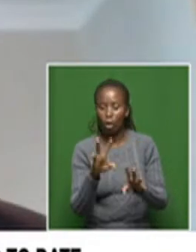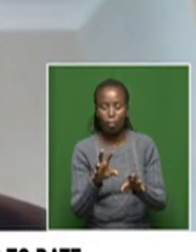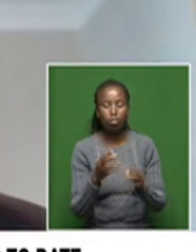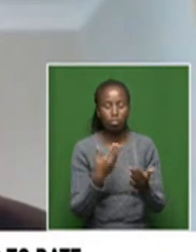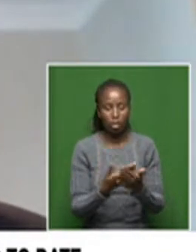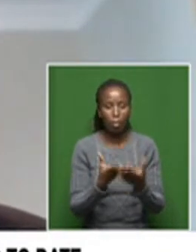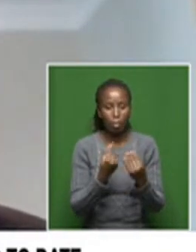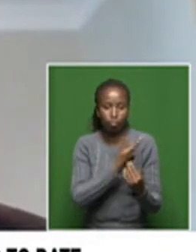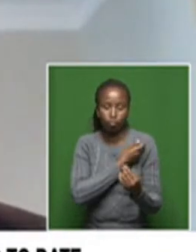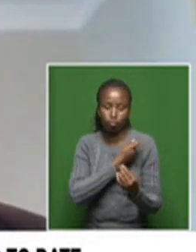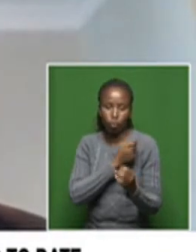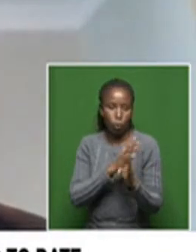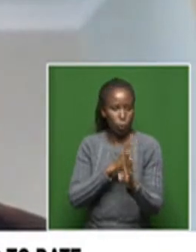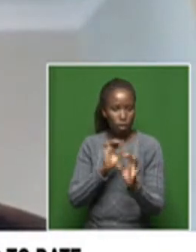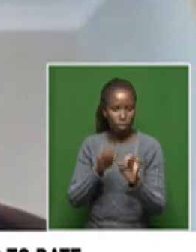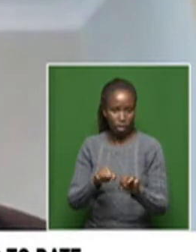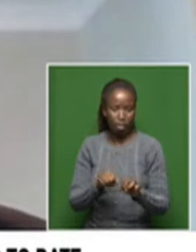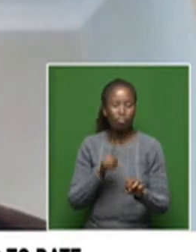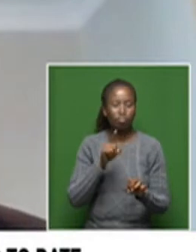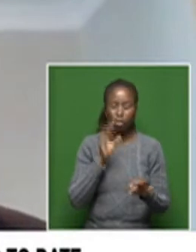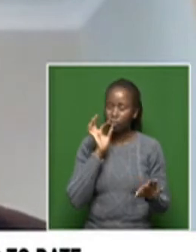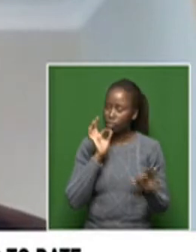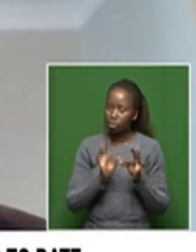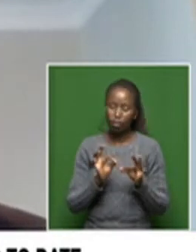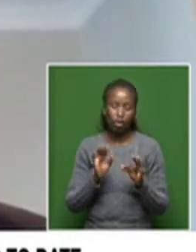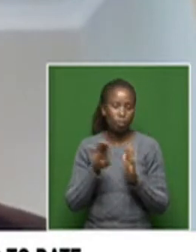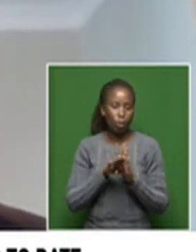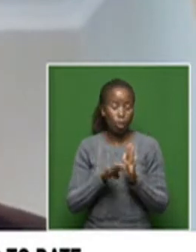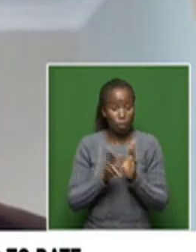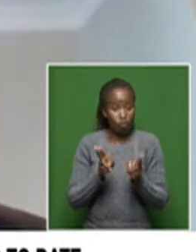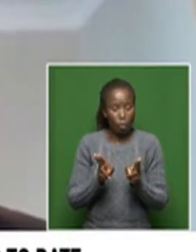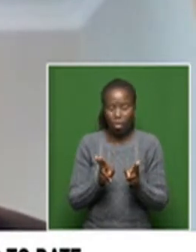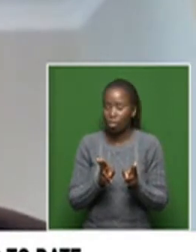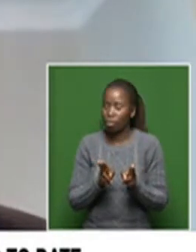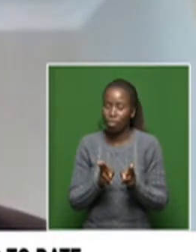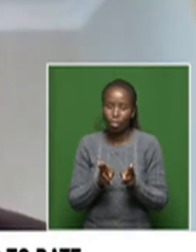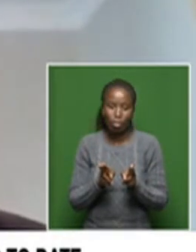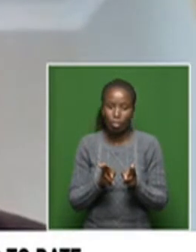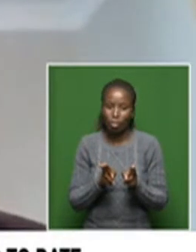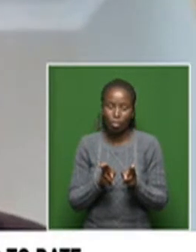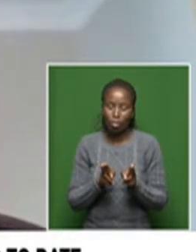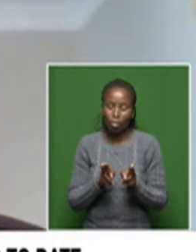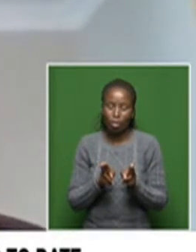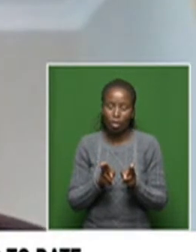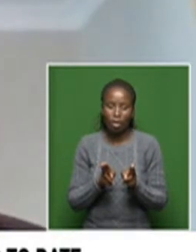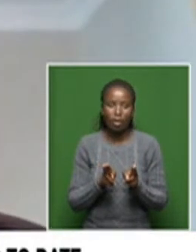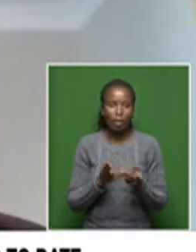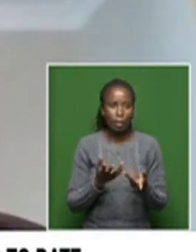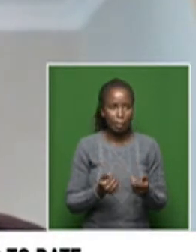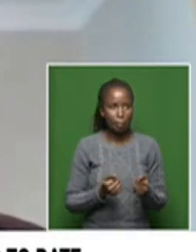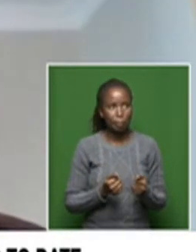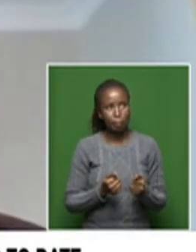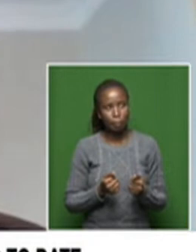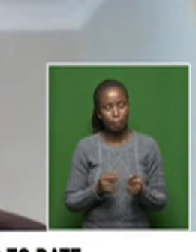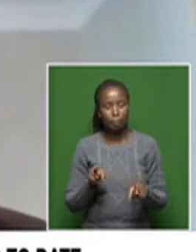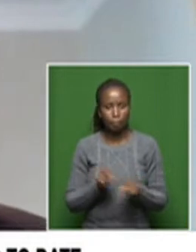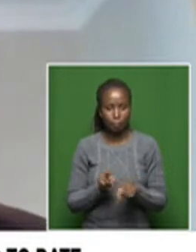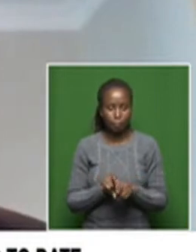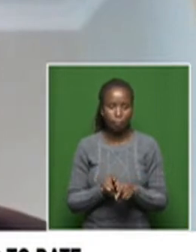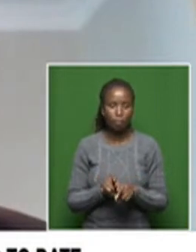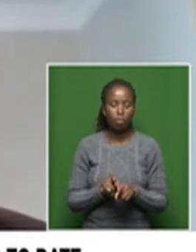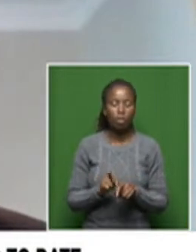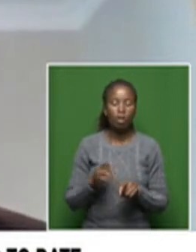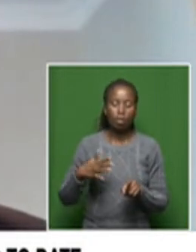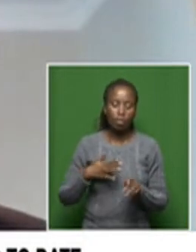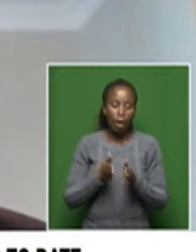very specific program. It's not the normal program for the general community. And we're just